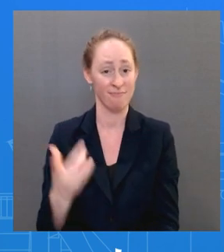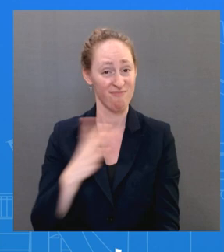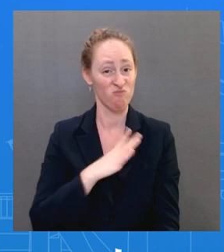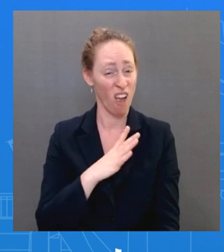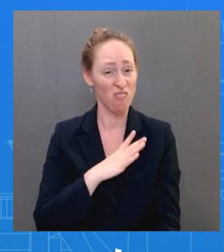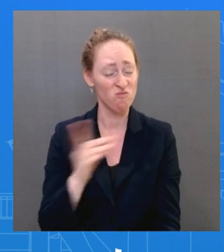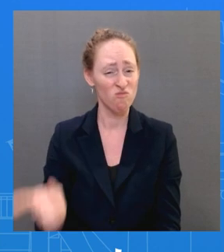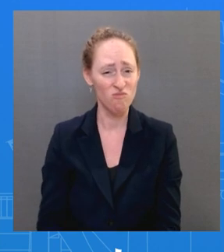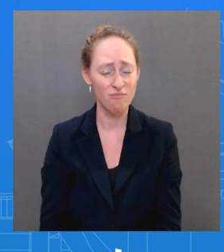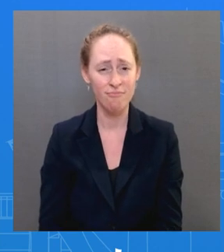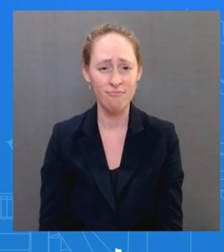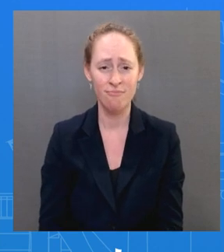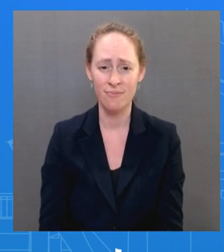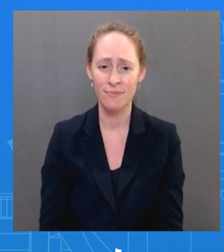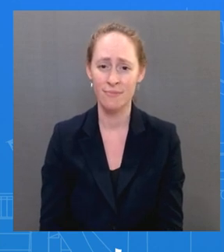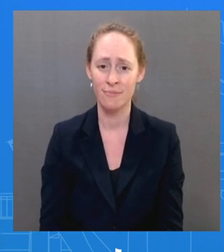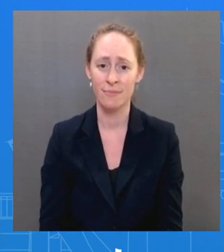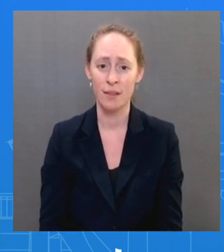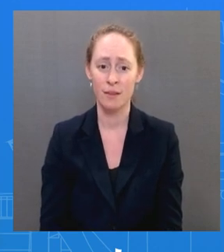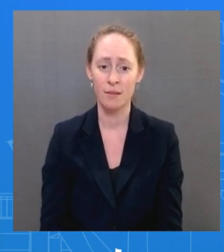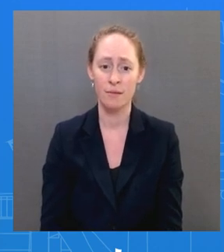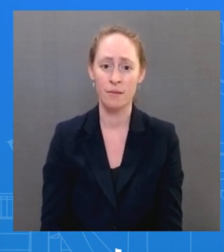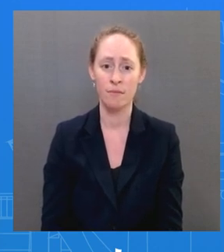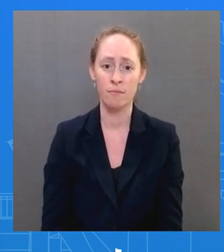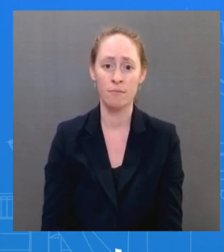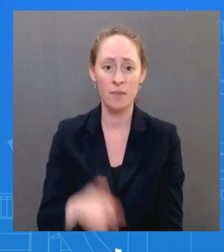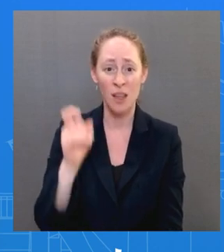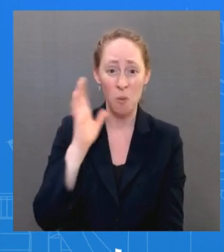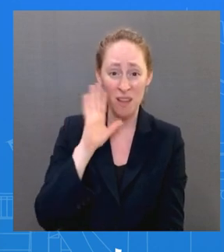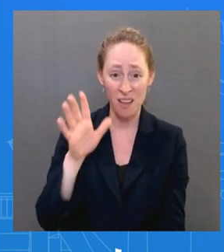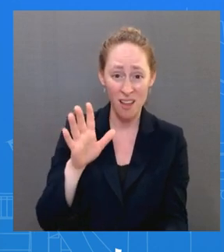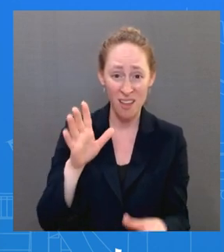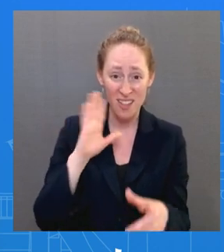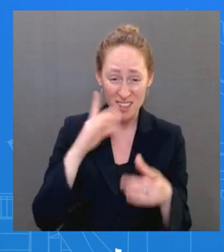throughout the weekend? I already spoke to that.